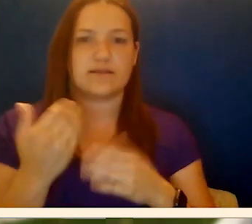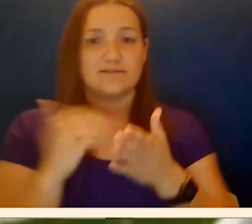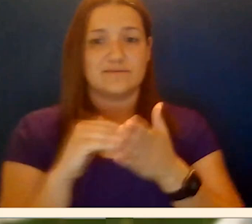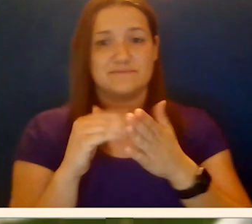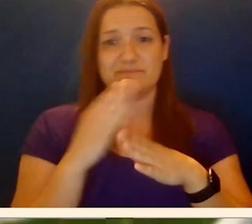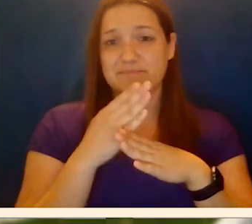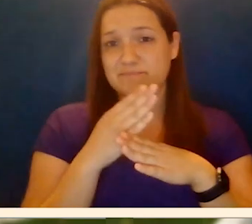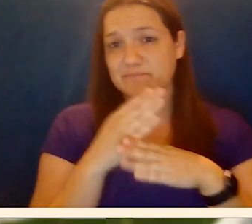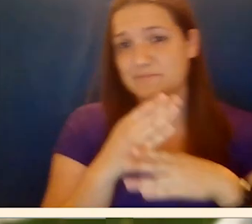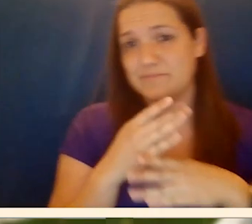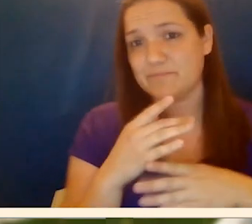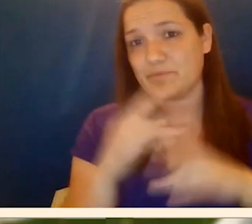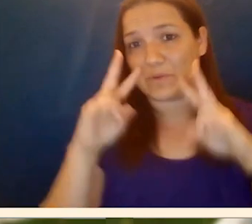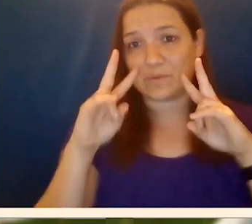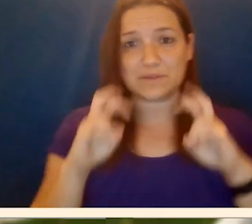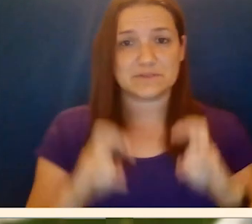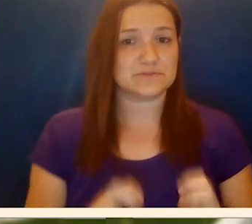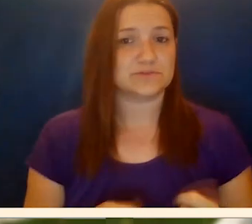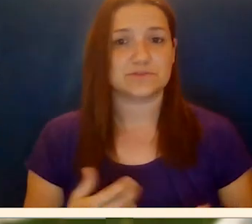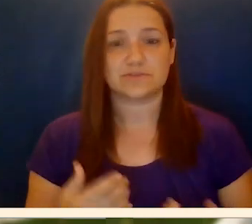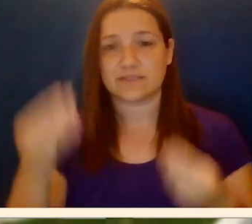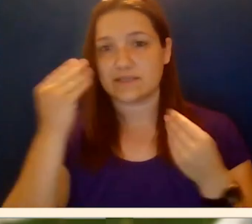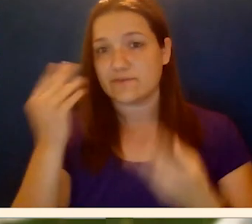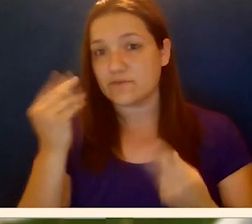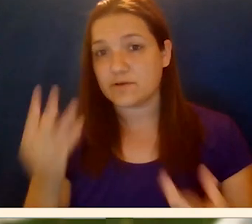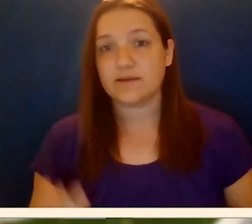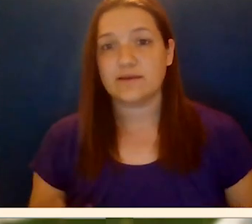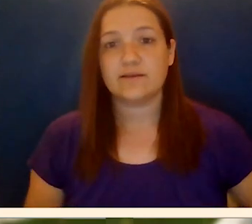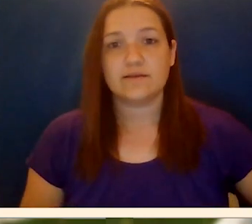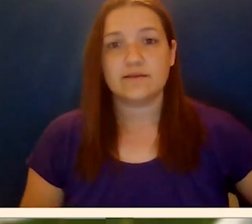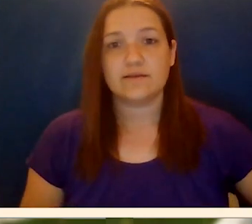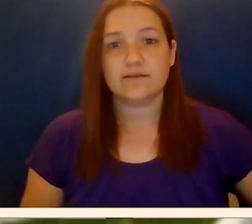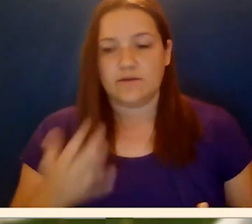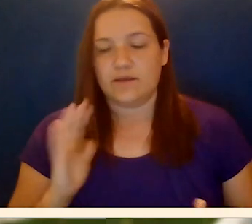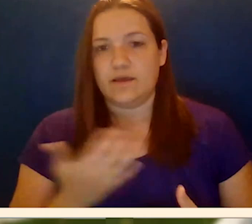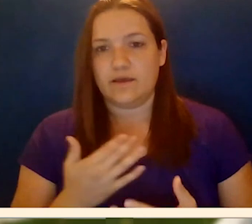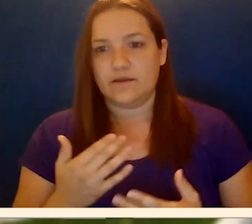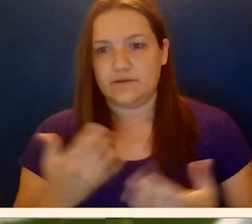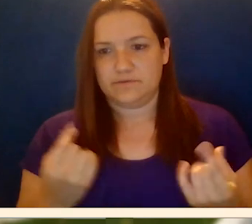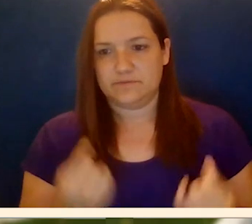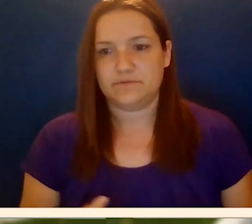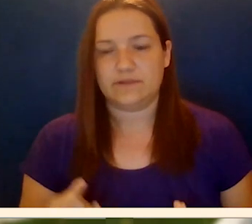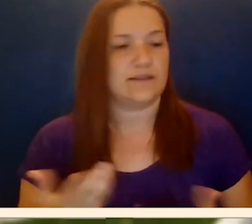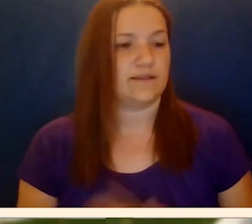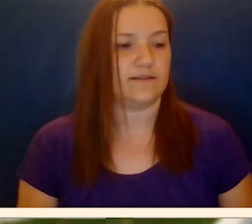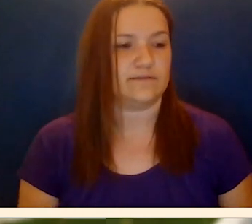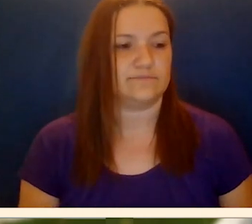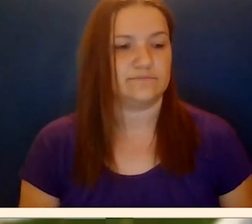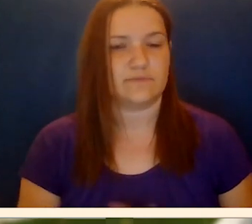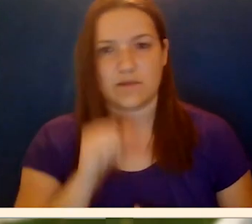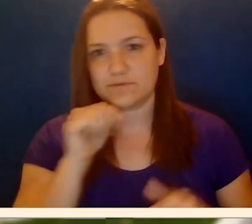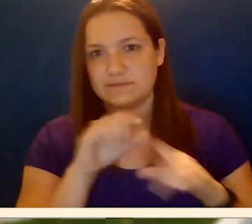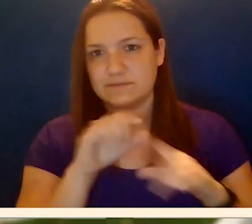share, research and information and what our approach is. But certainly that wasn't in this